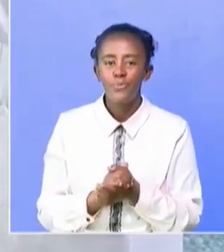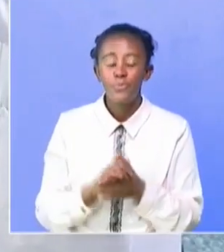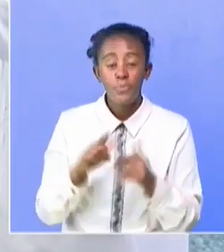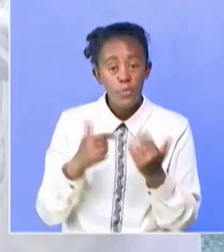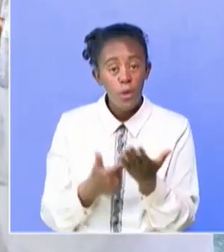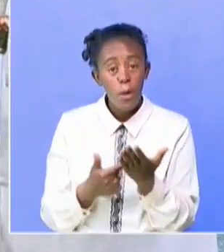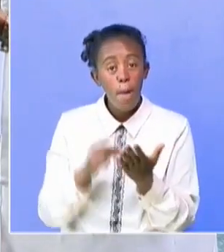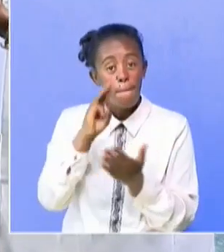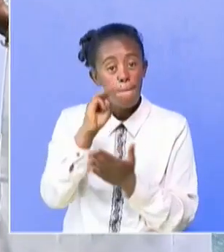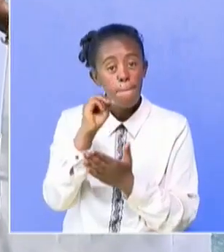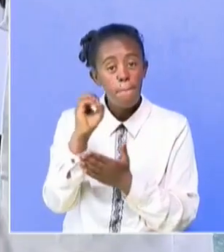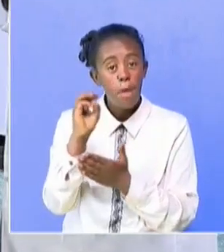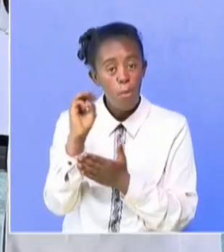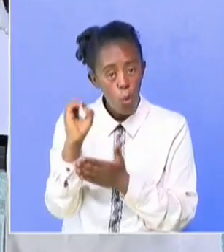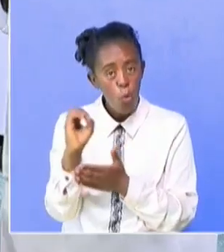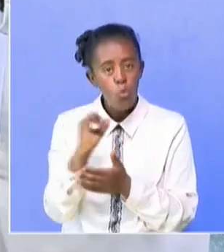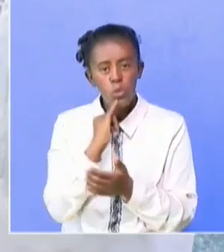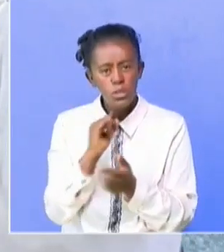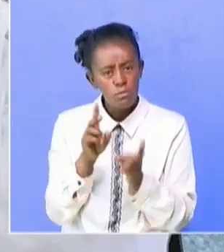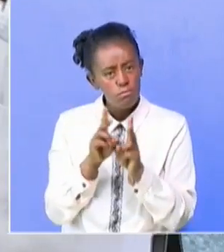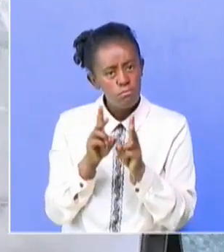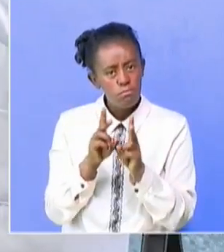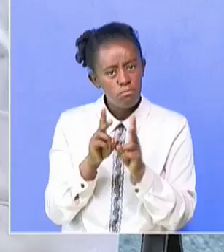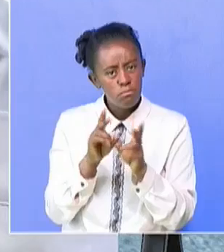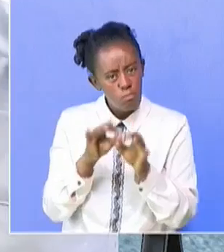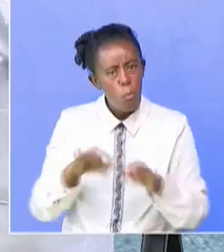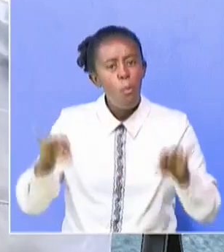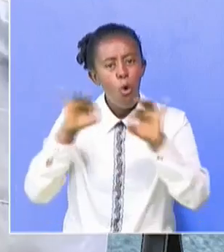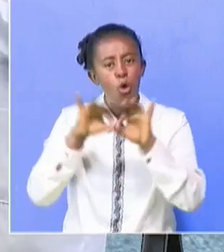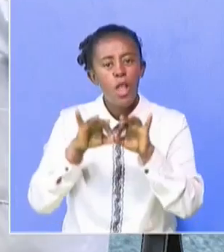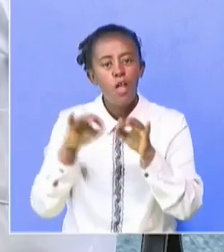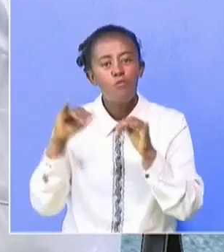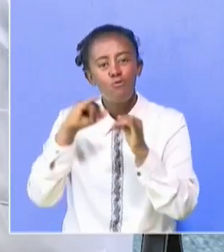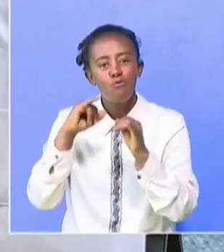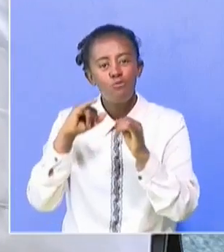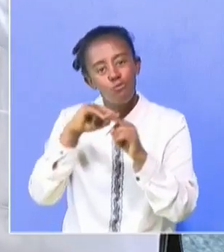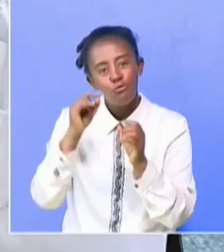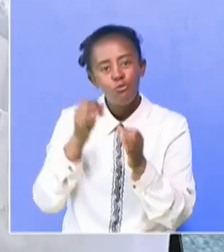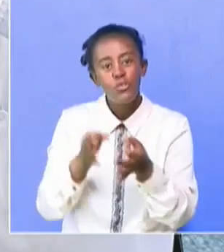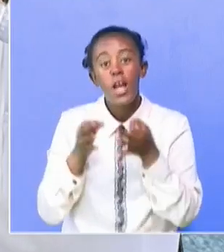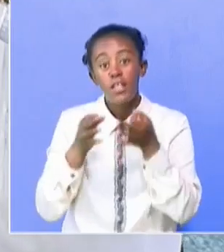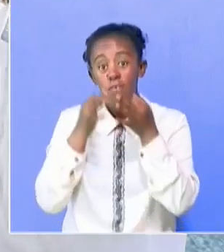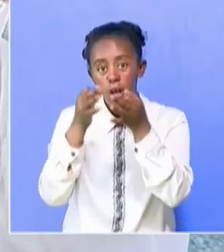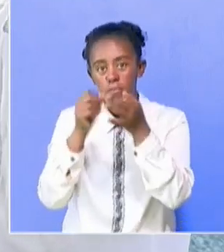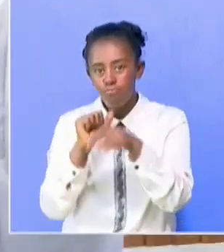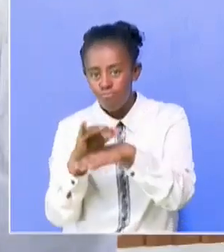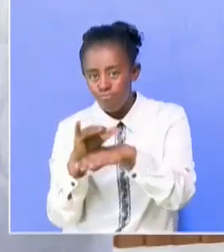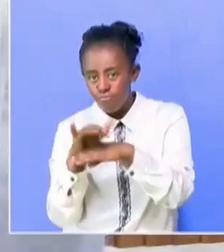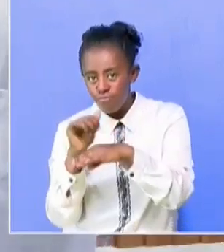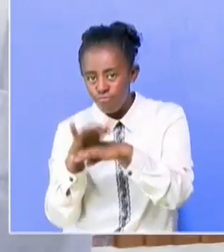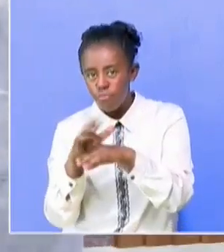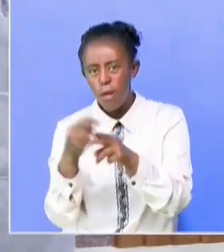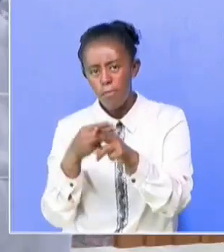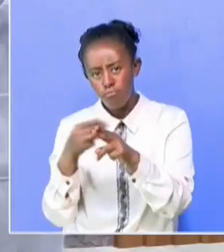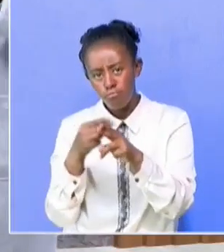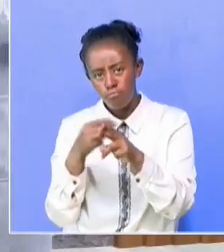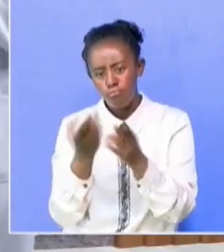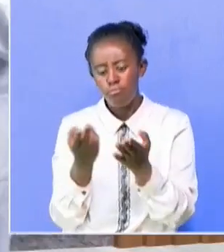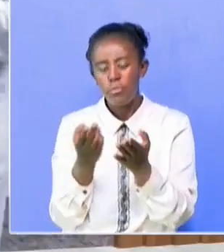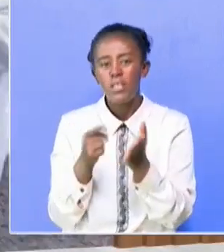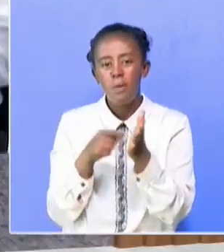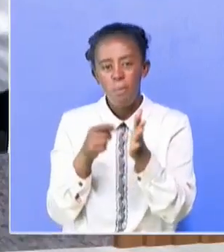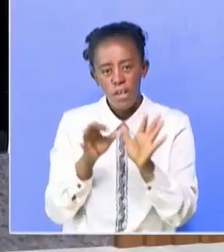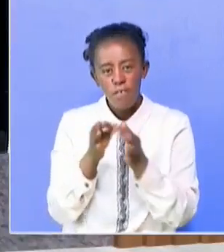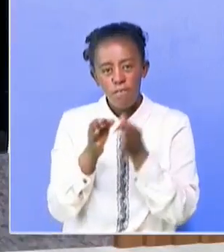So, memo is important to transfer a brief and a short